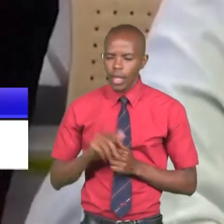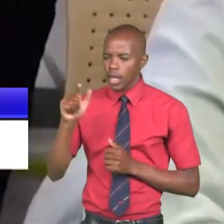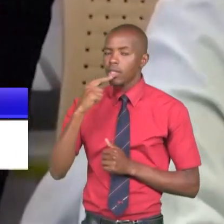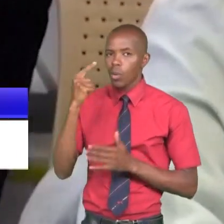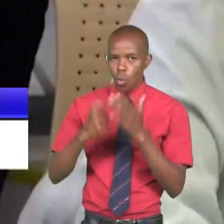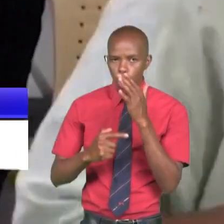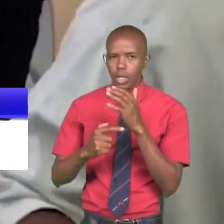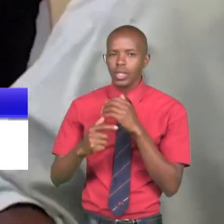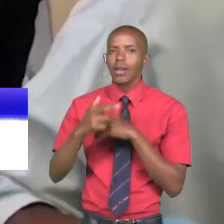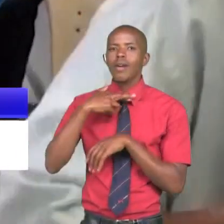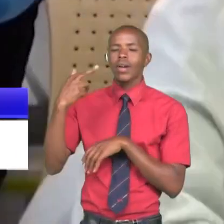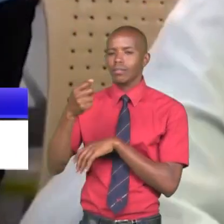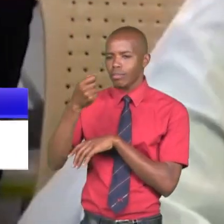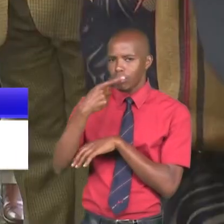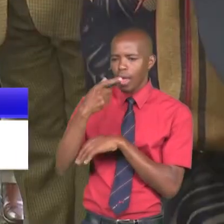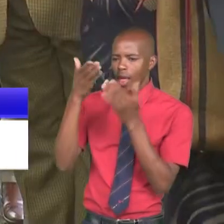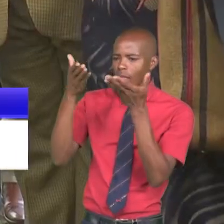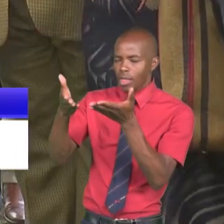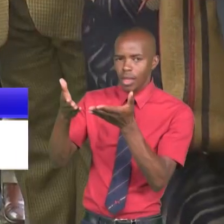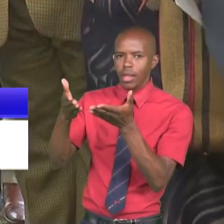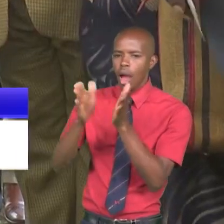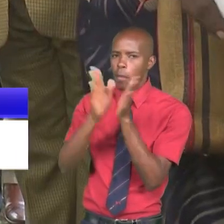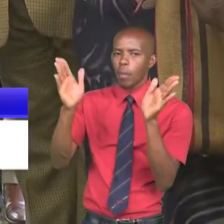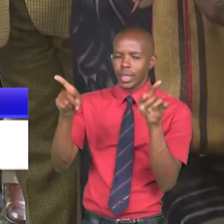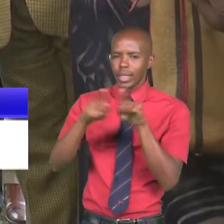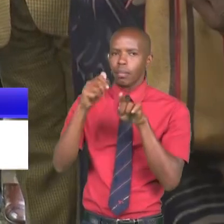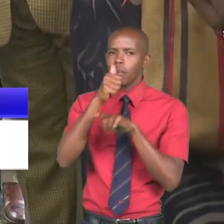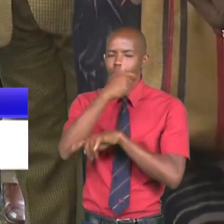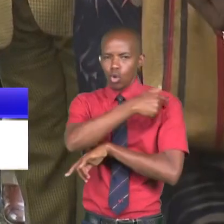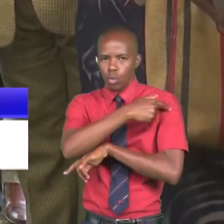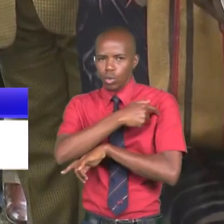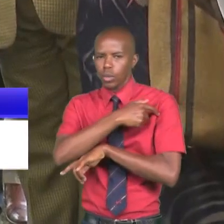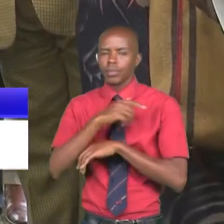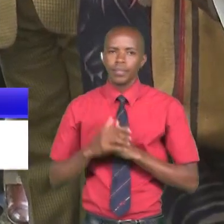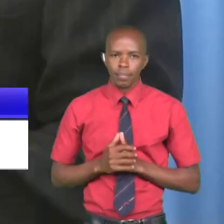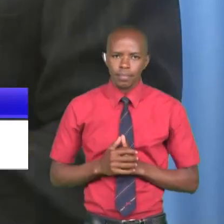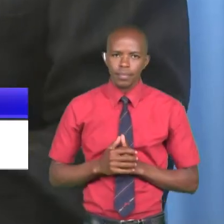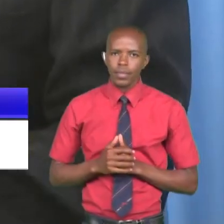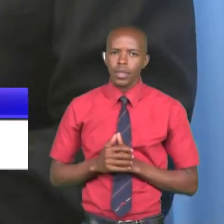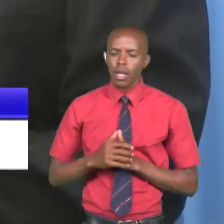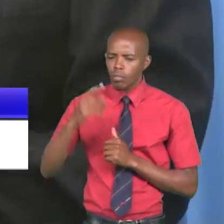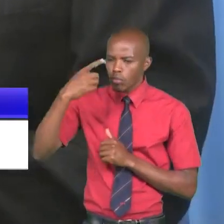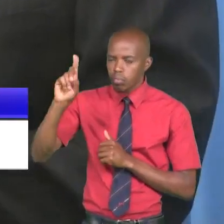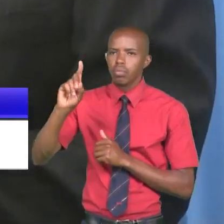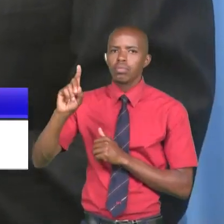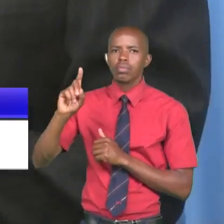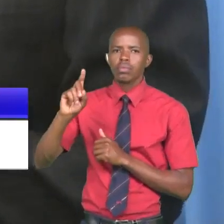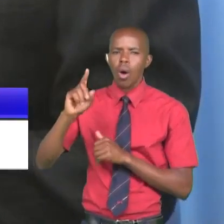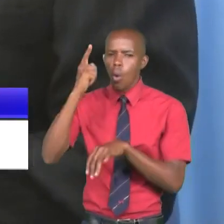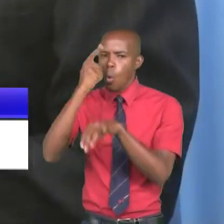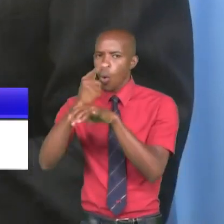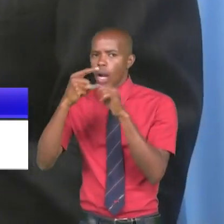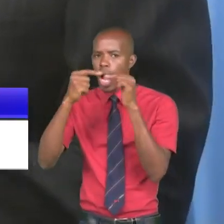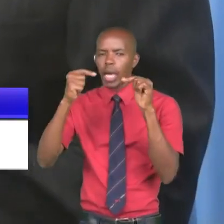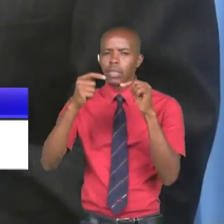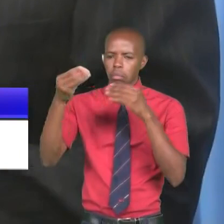said the Sputnik-V vaccine is available in public and private facilities across the country, and authorized distributors warned against